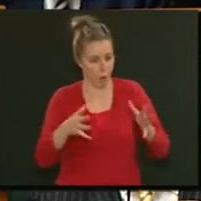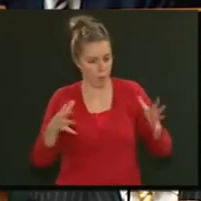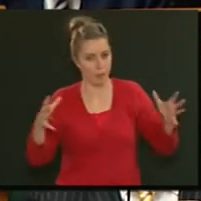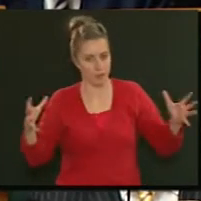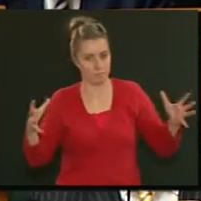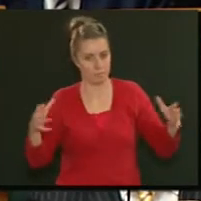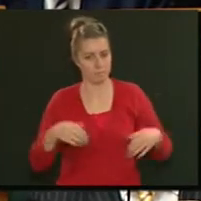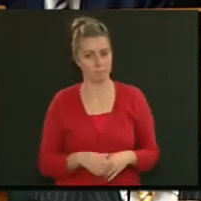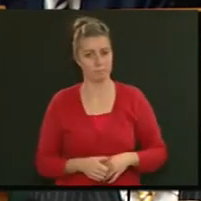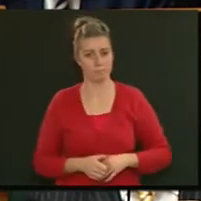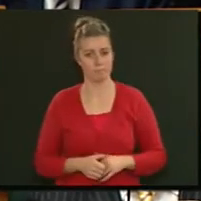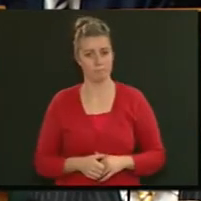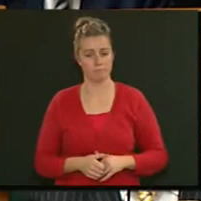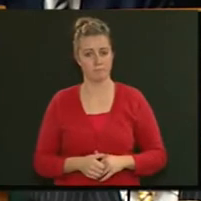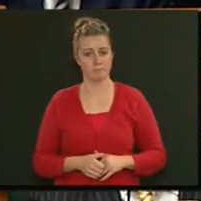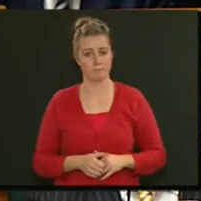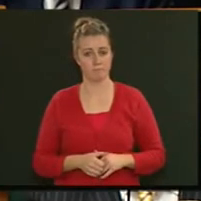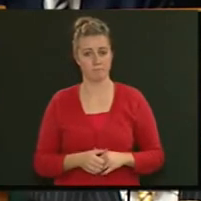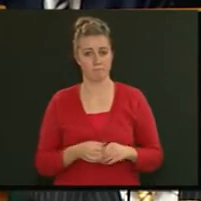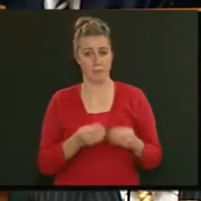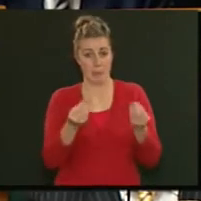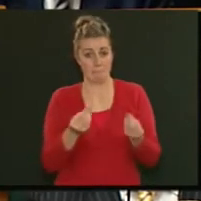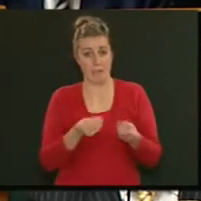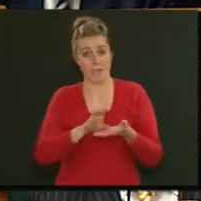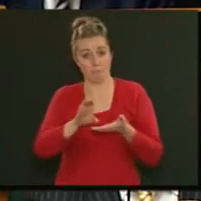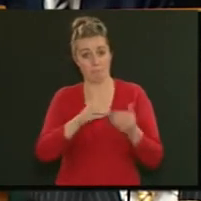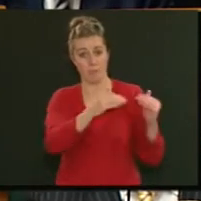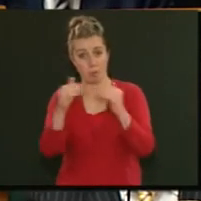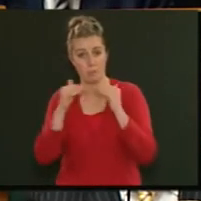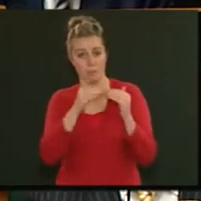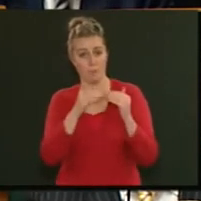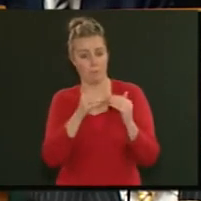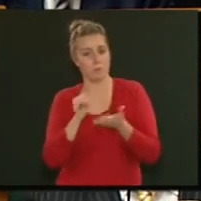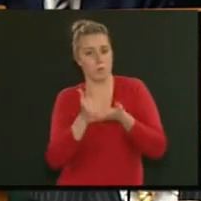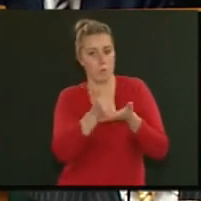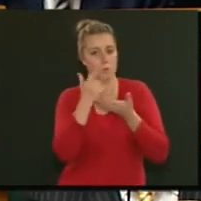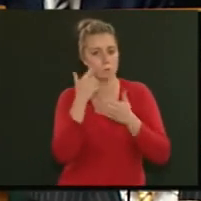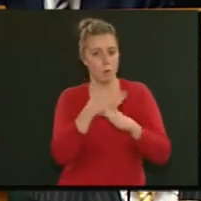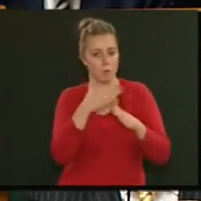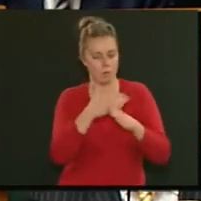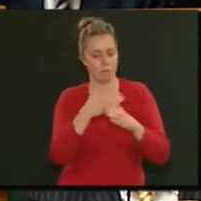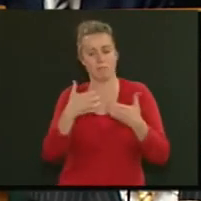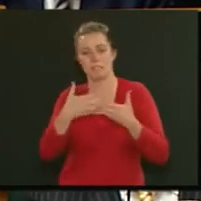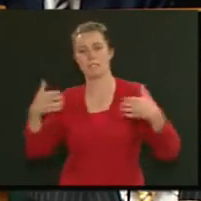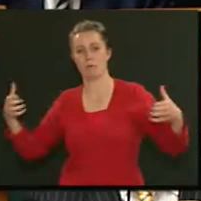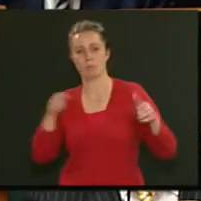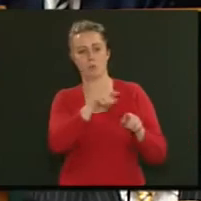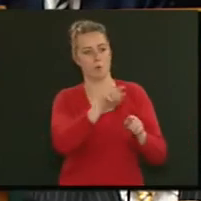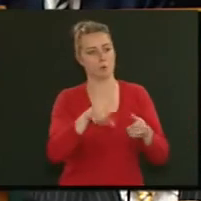As previously signalled, the pay equity settlement for care and support workers is being treated as separate to the